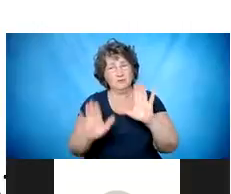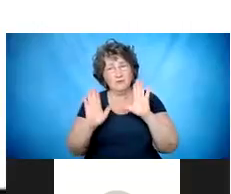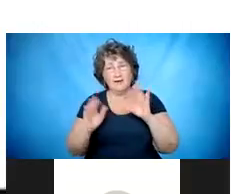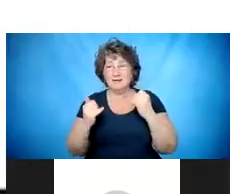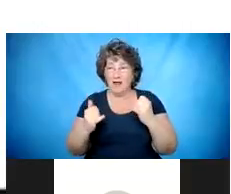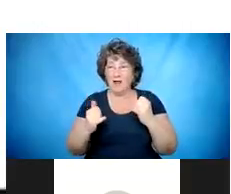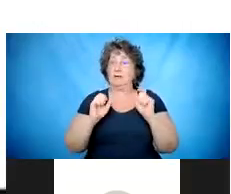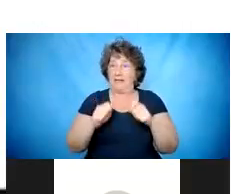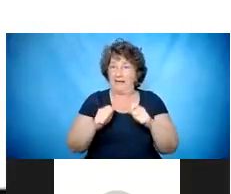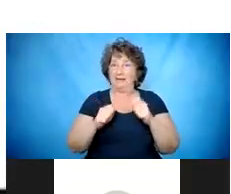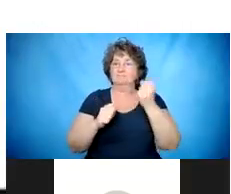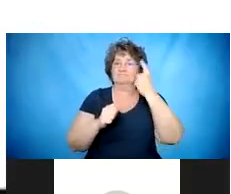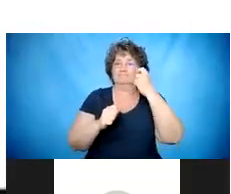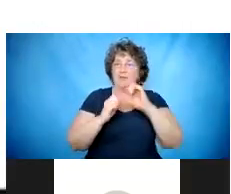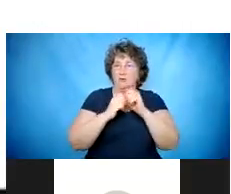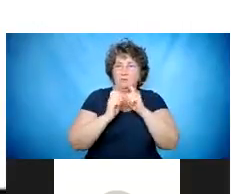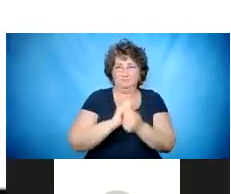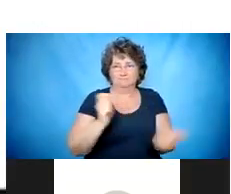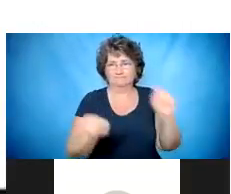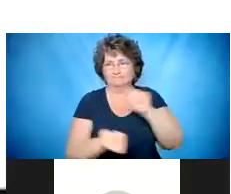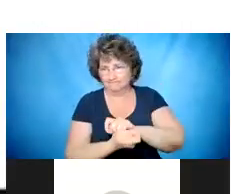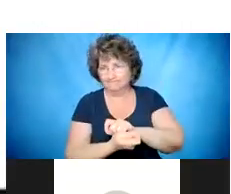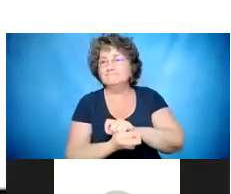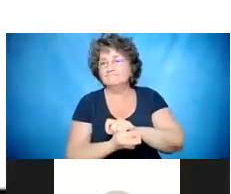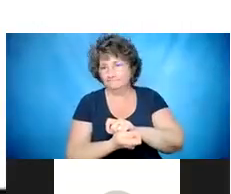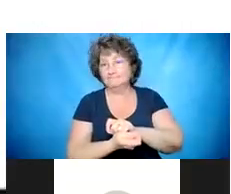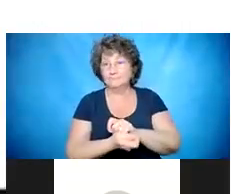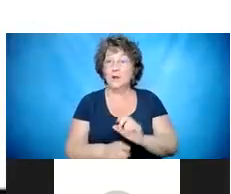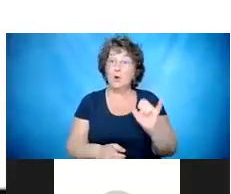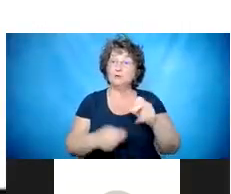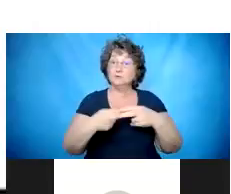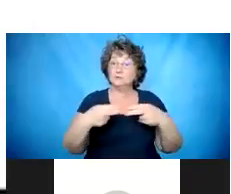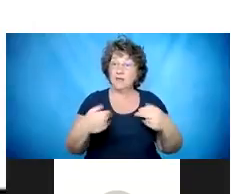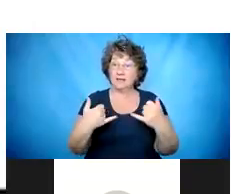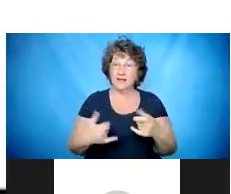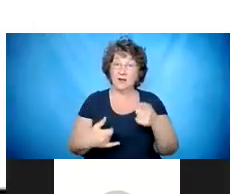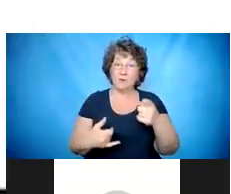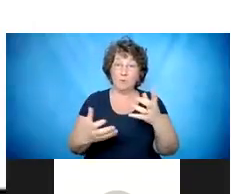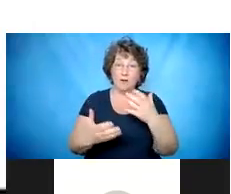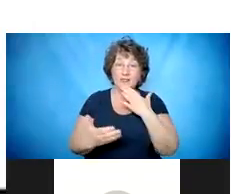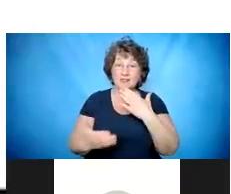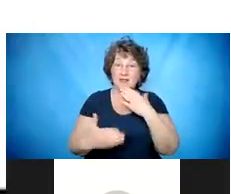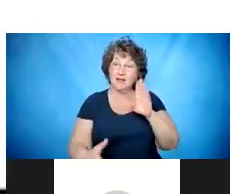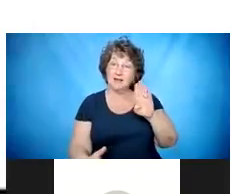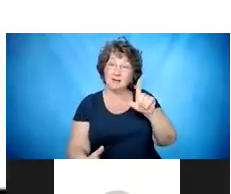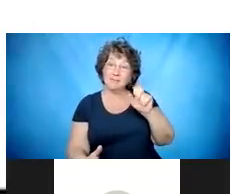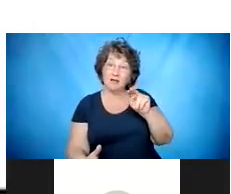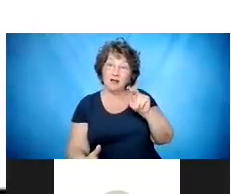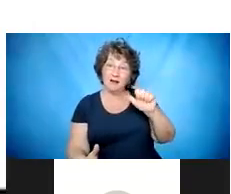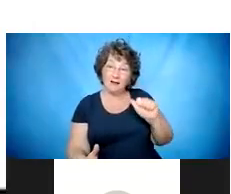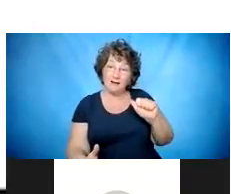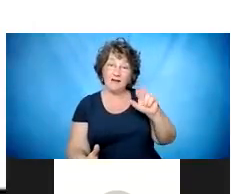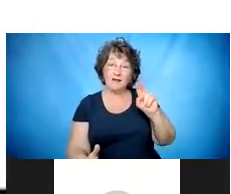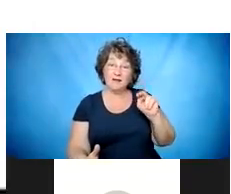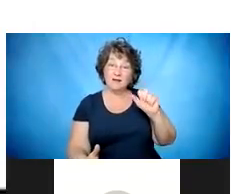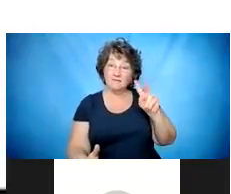slide, please. I would like to also thank Blanca Navarro and Amparo Ceja, who have